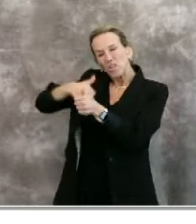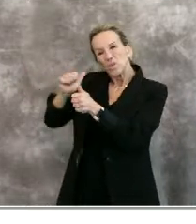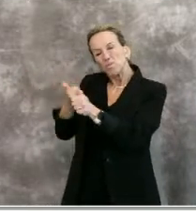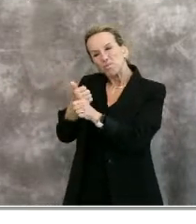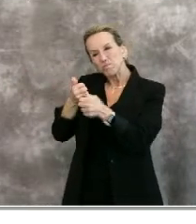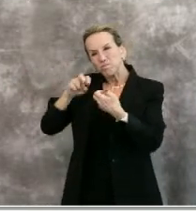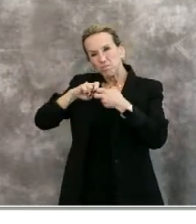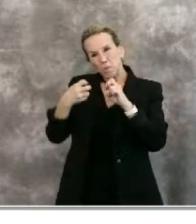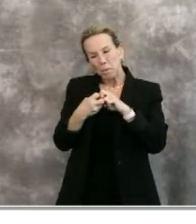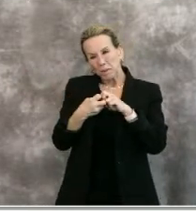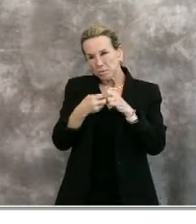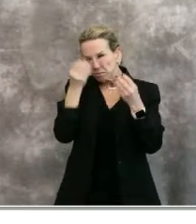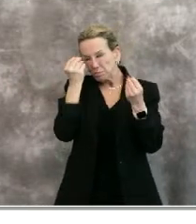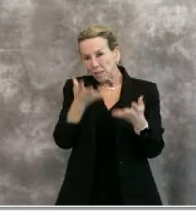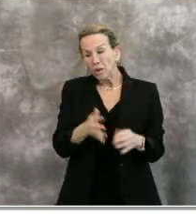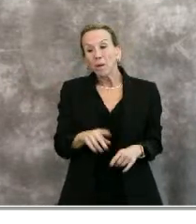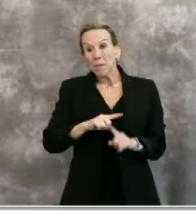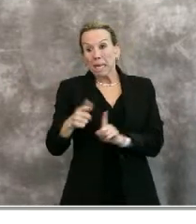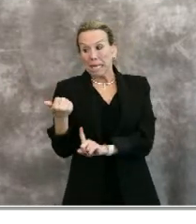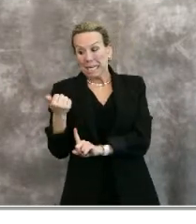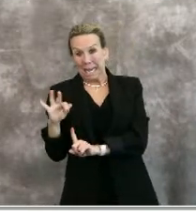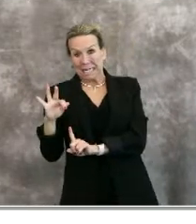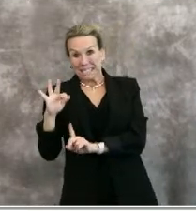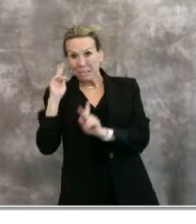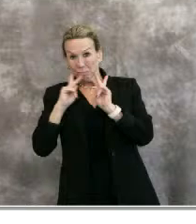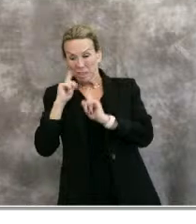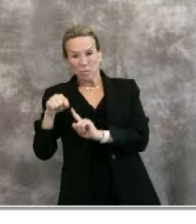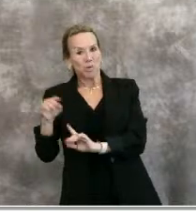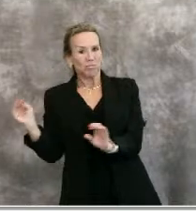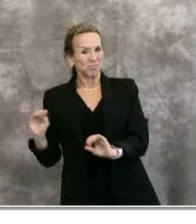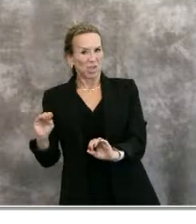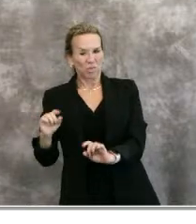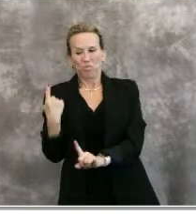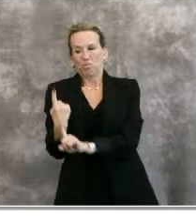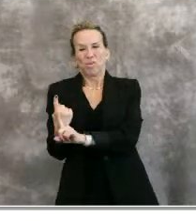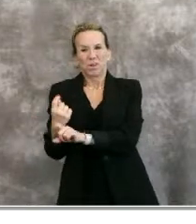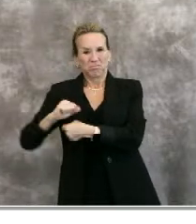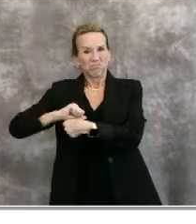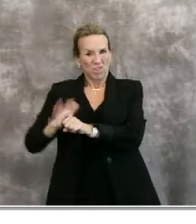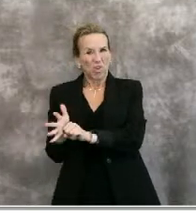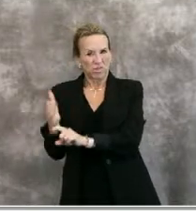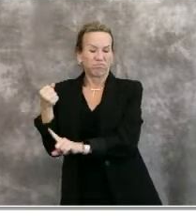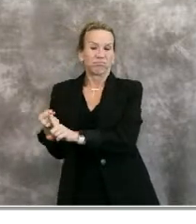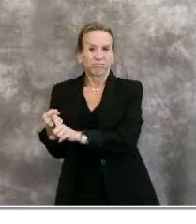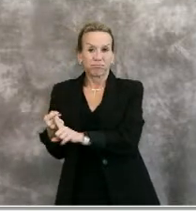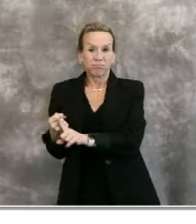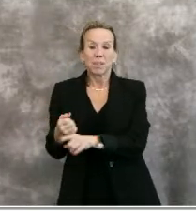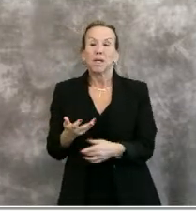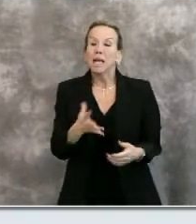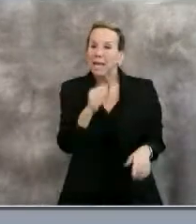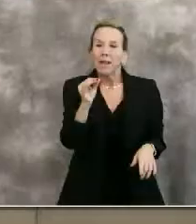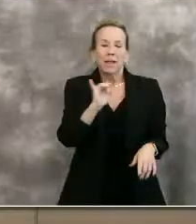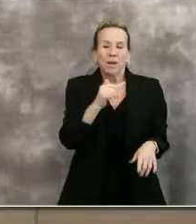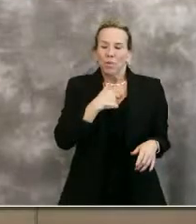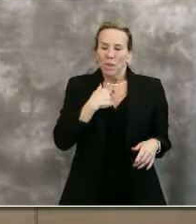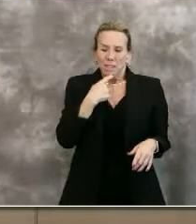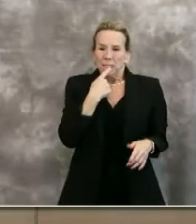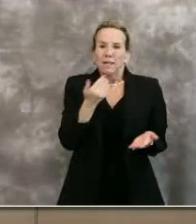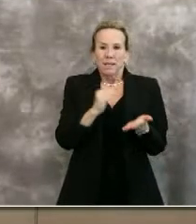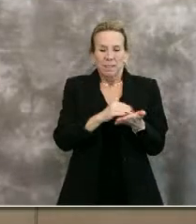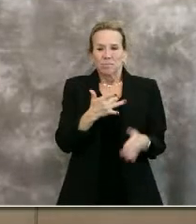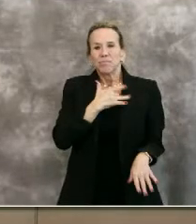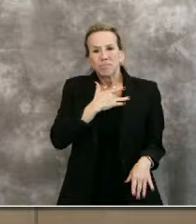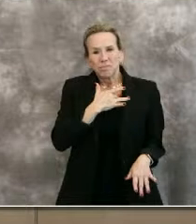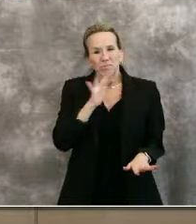conditions. 19 did not. And as always, our sincerest condolences and sympathies go out